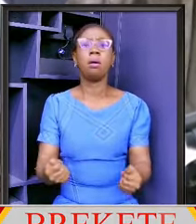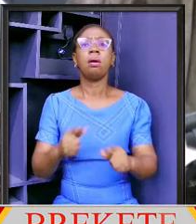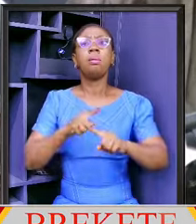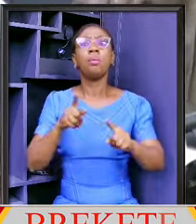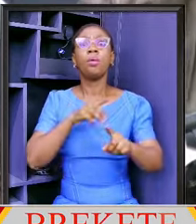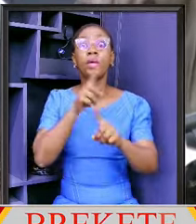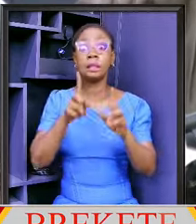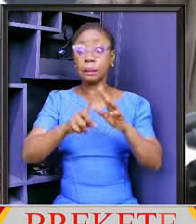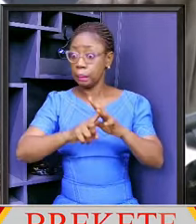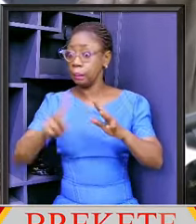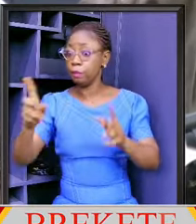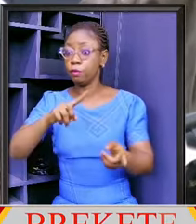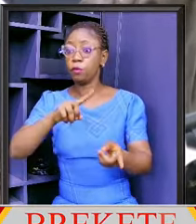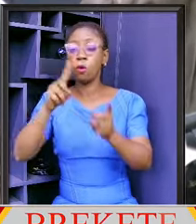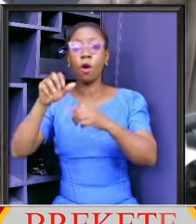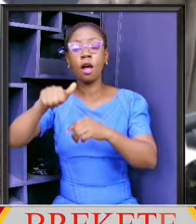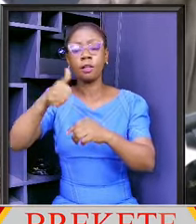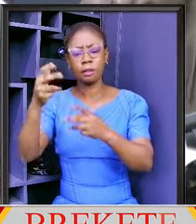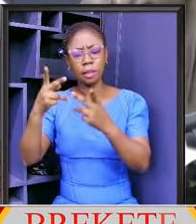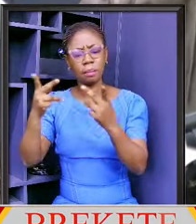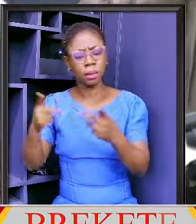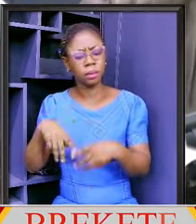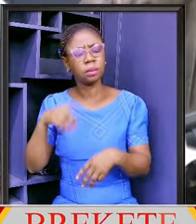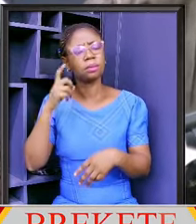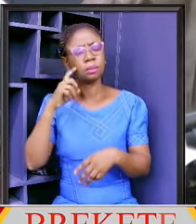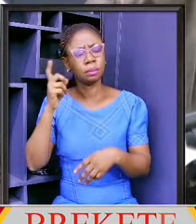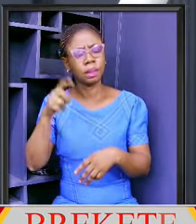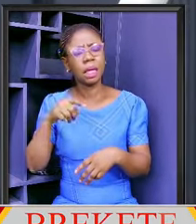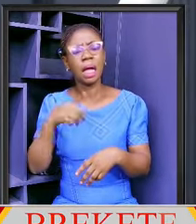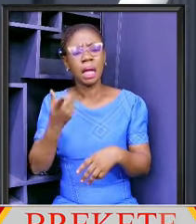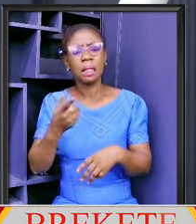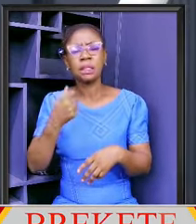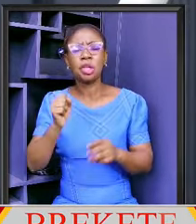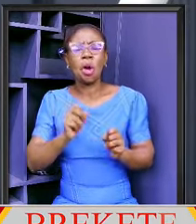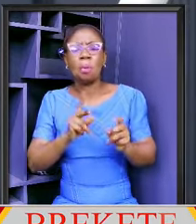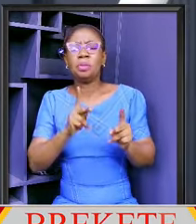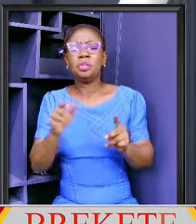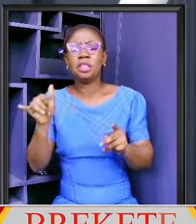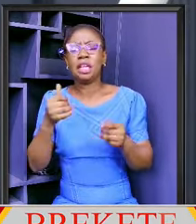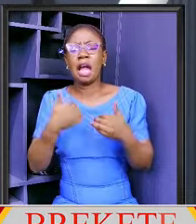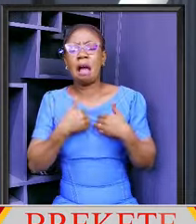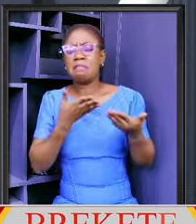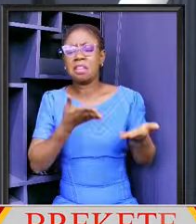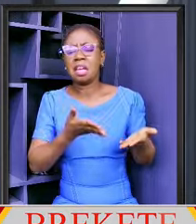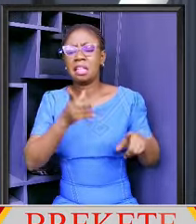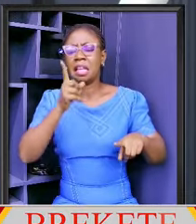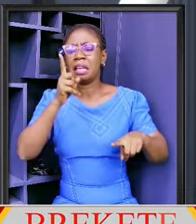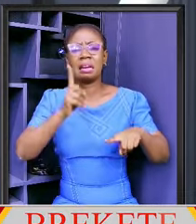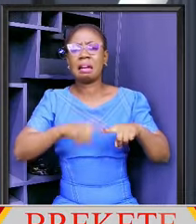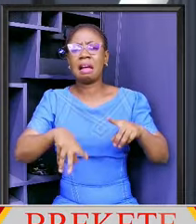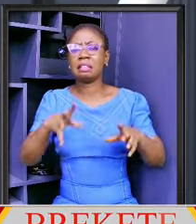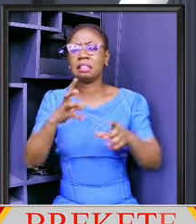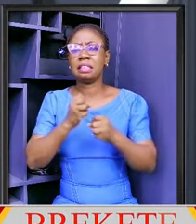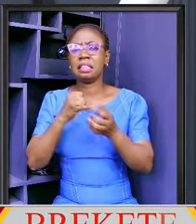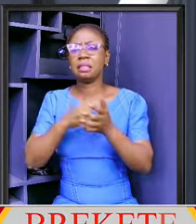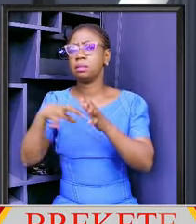They see, say, the privileges and the leverage where they get, they no fit get on there. Now, that time, it dawn on